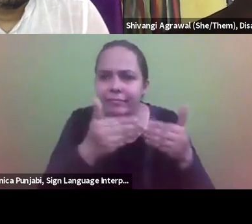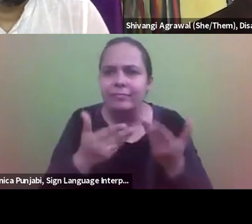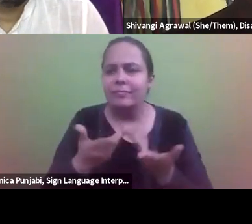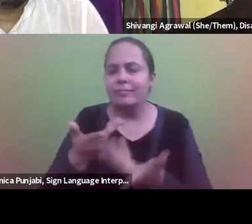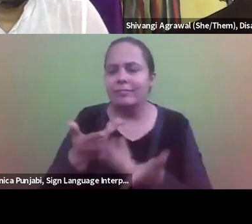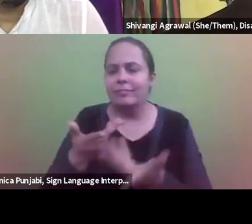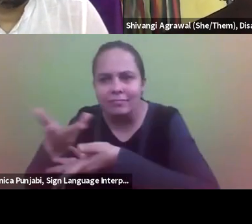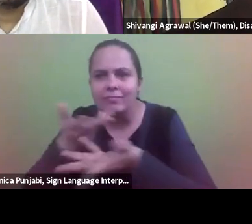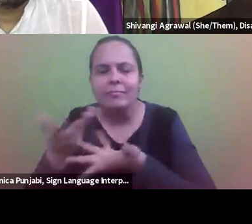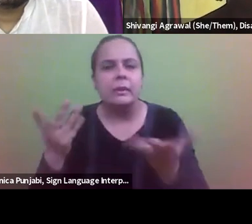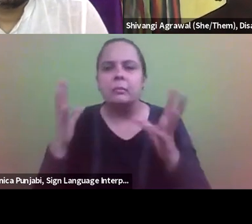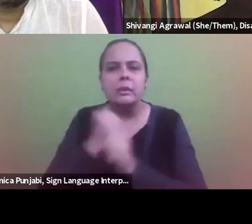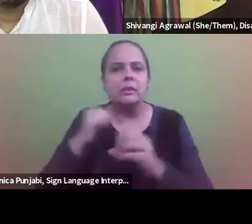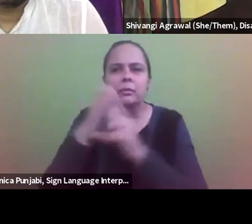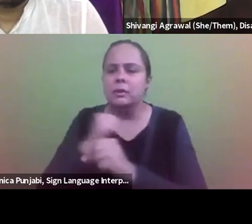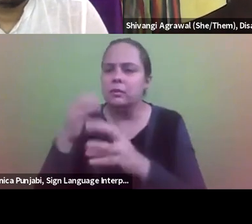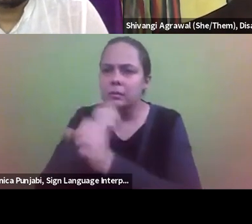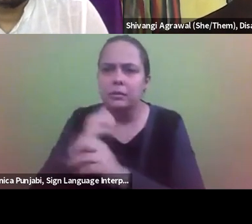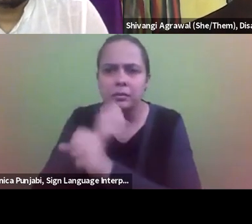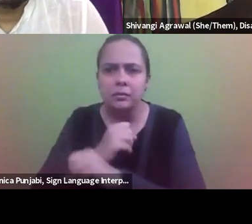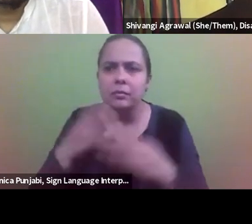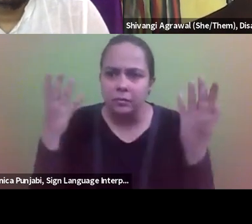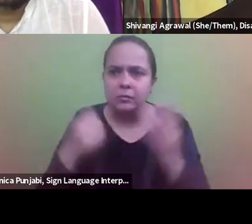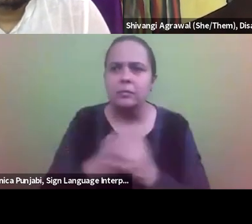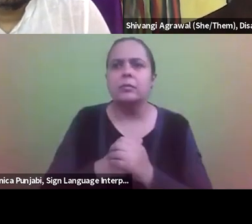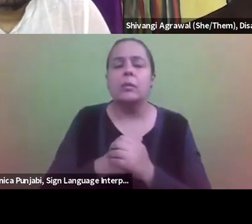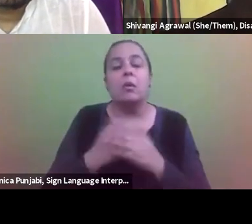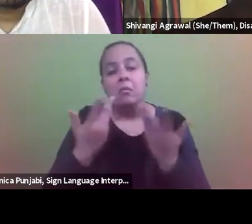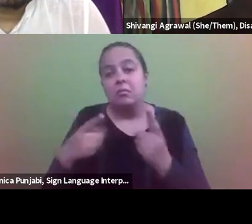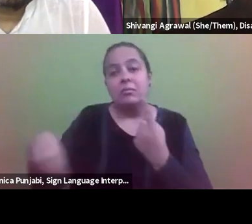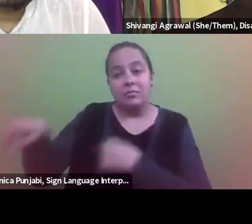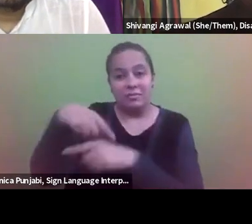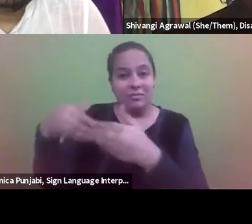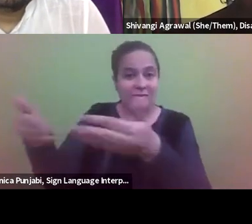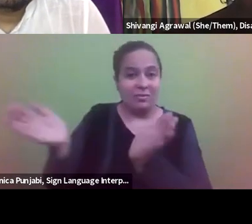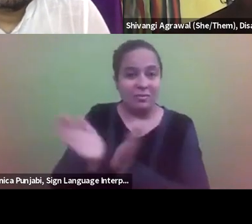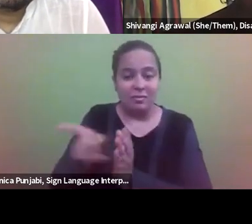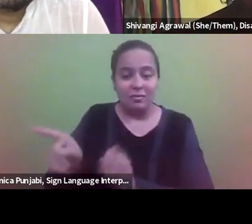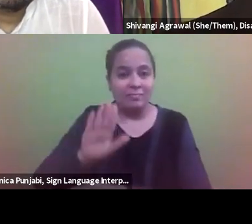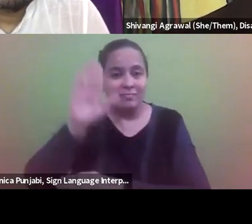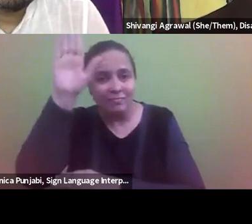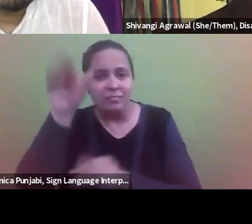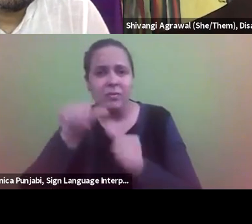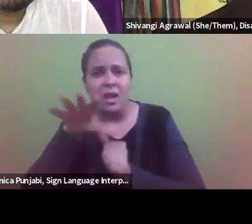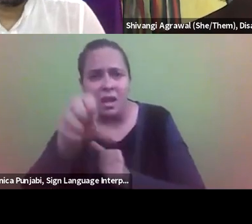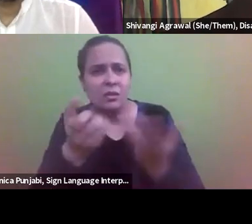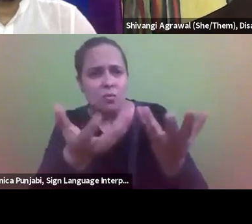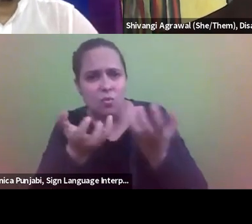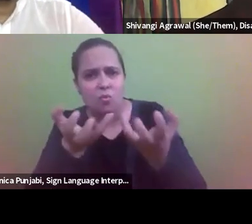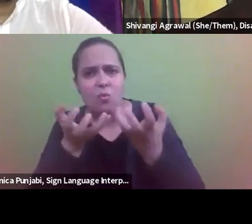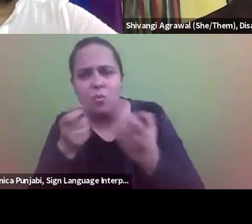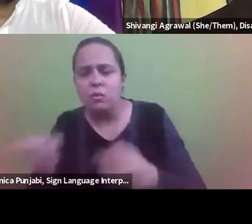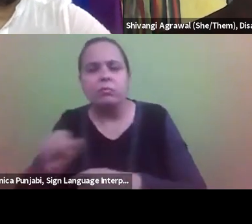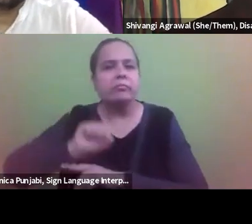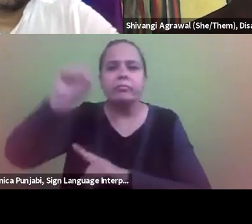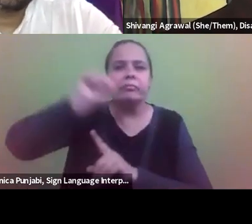between wanting to like demanding accessibility and like opening up movements, but